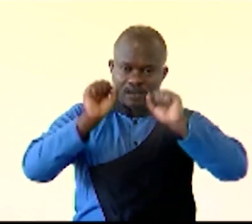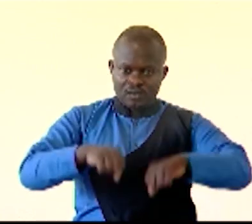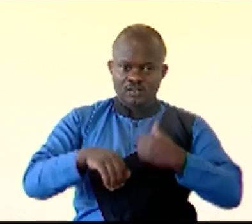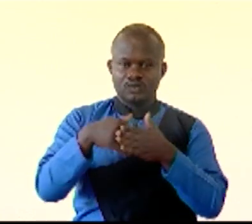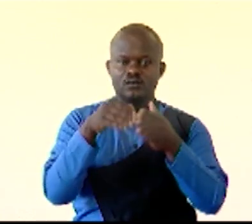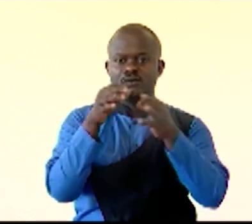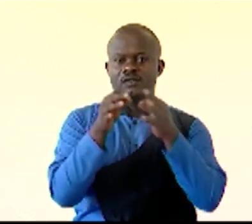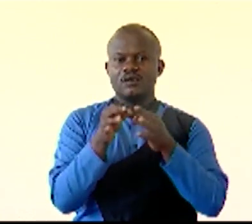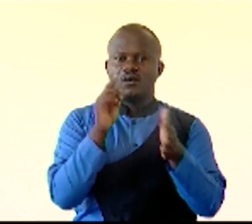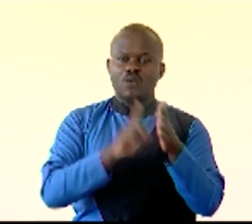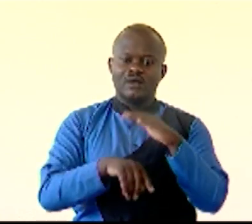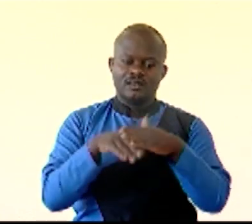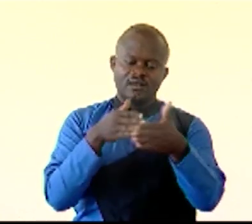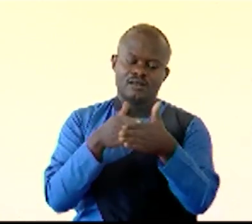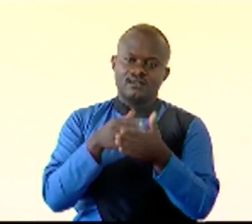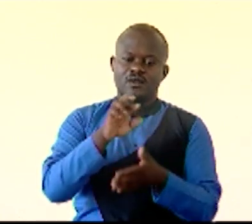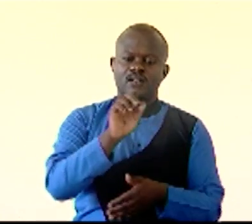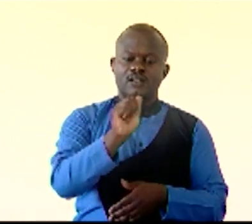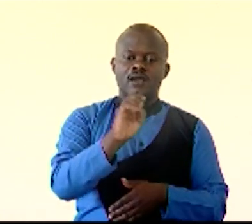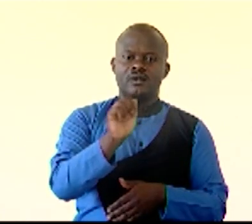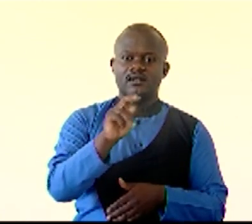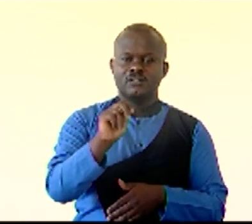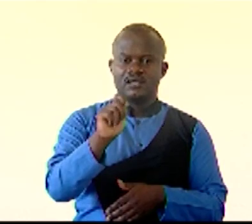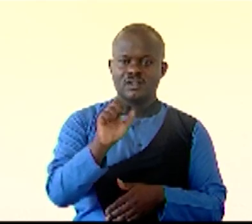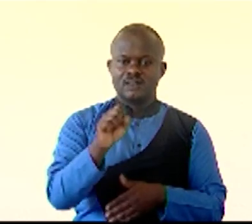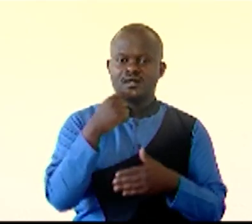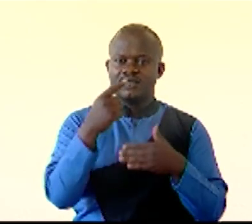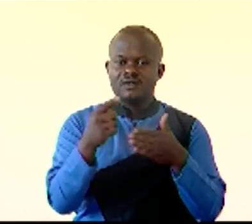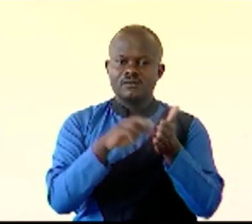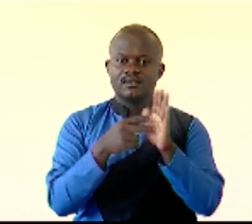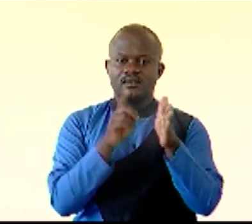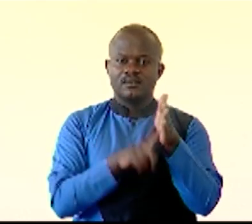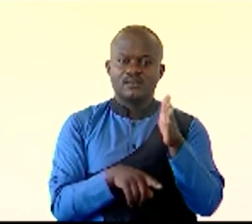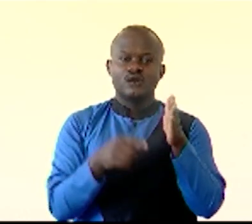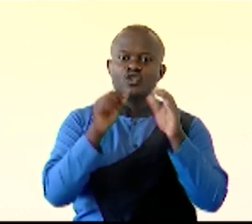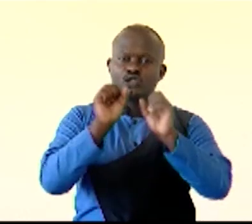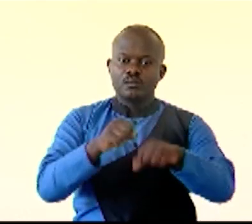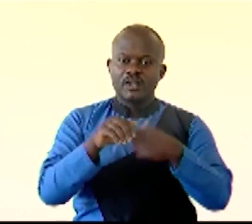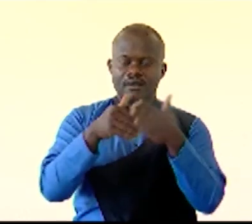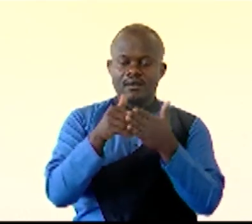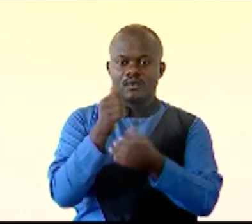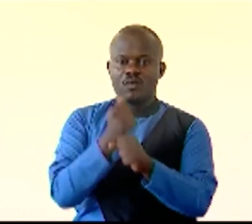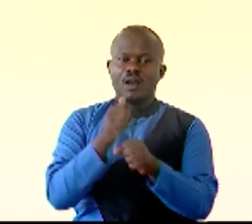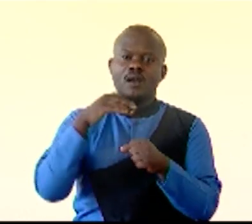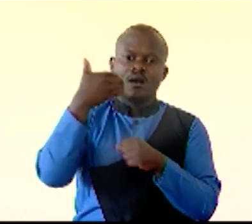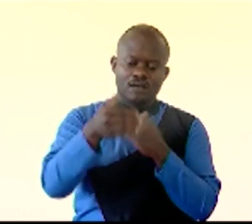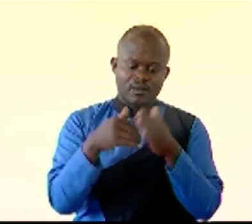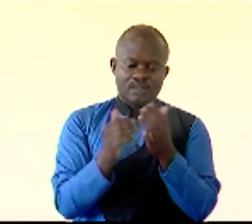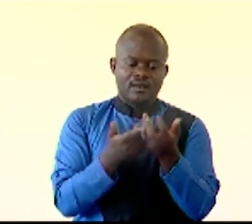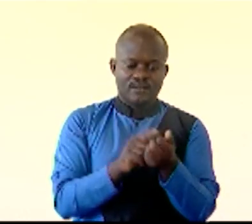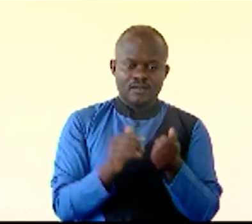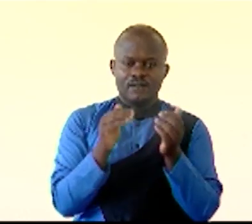define what a limiting reactant is. And secondly, you should be able to work out the